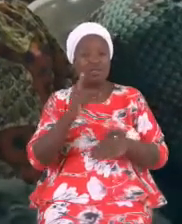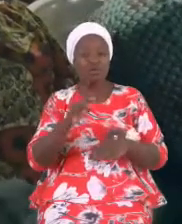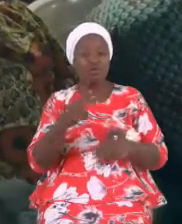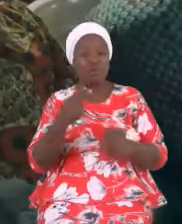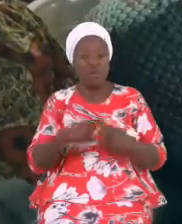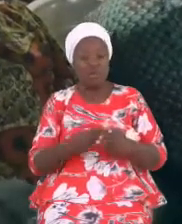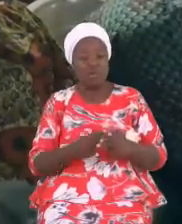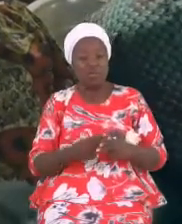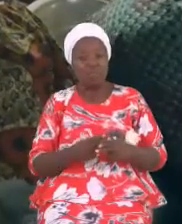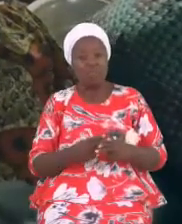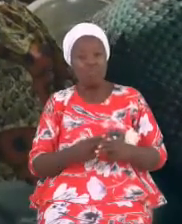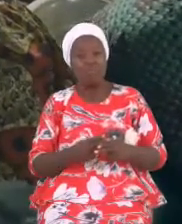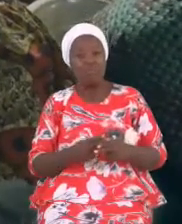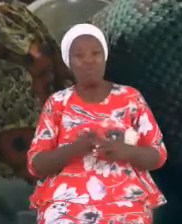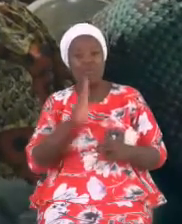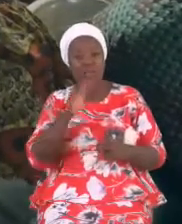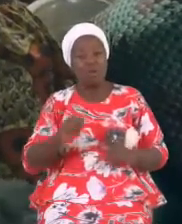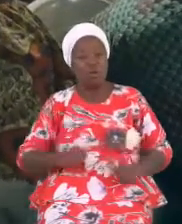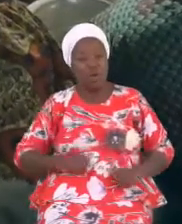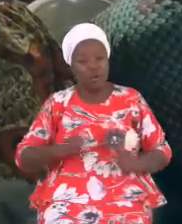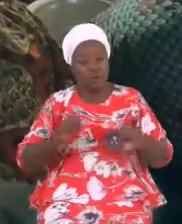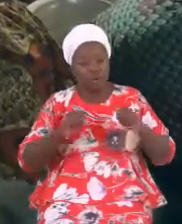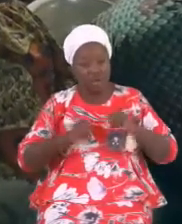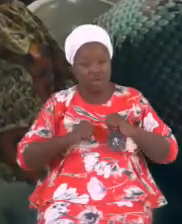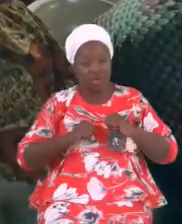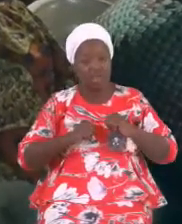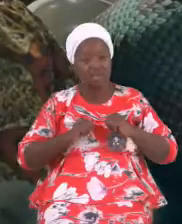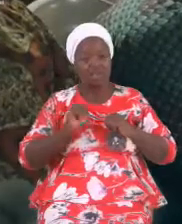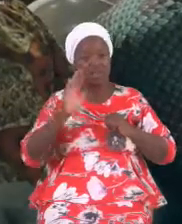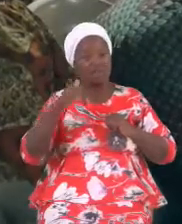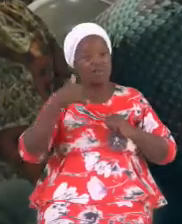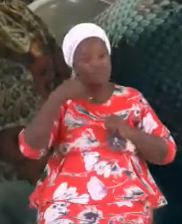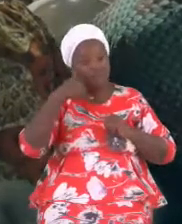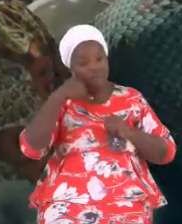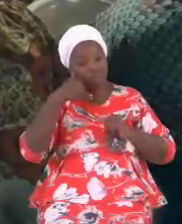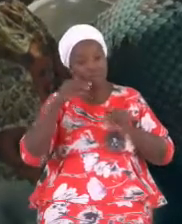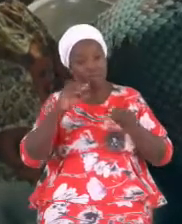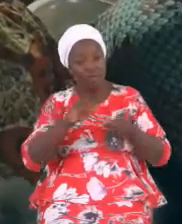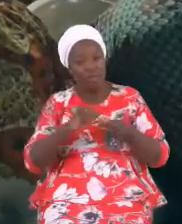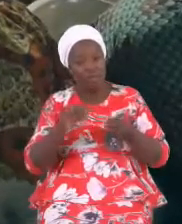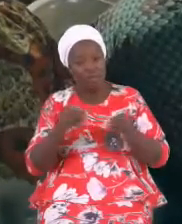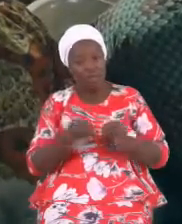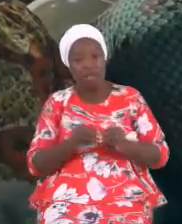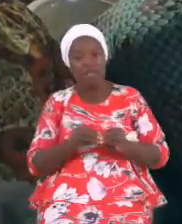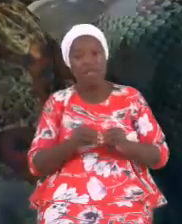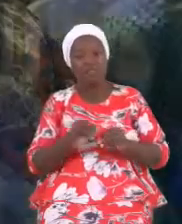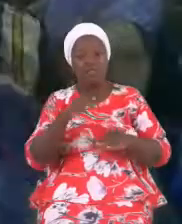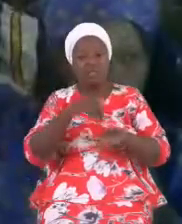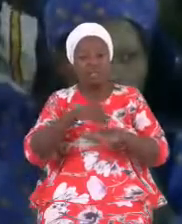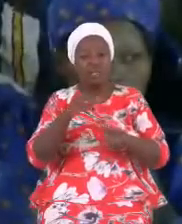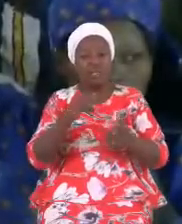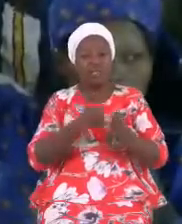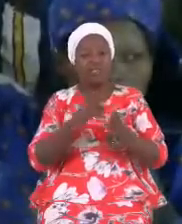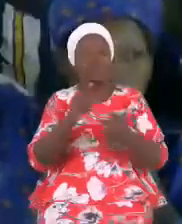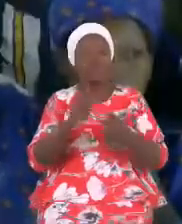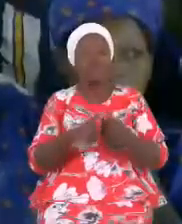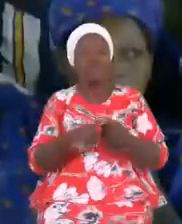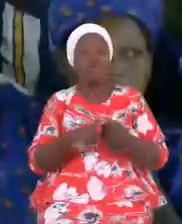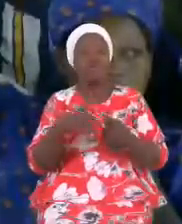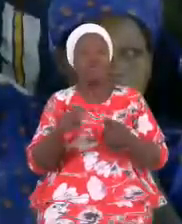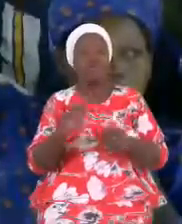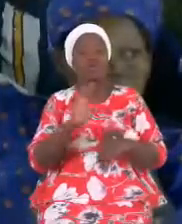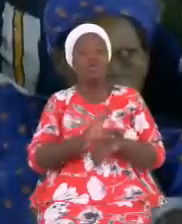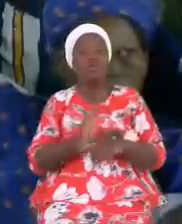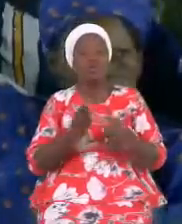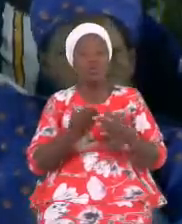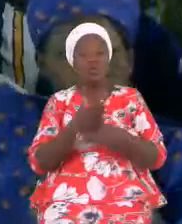your name, your phone number, your address. You send it to us through the